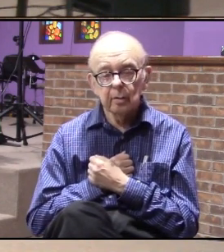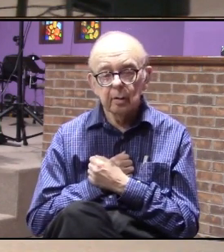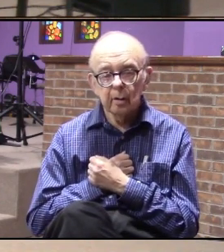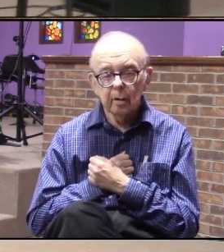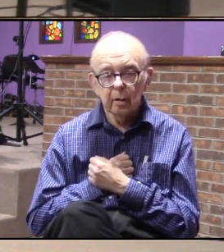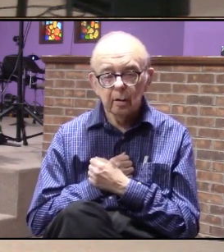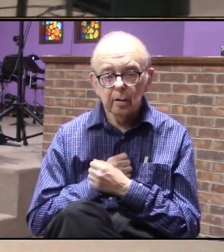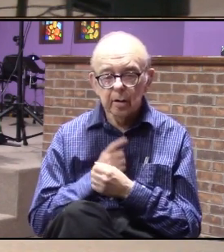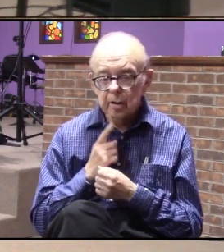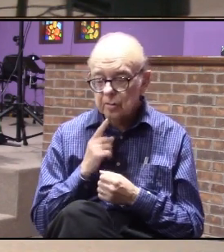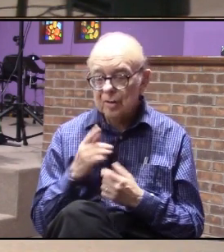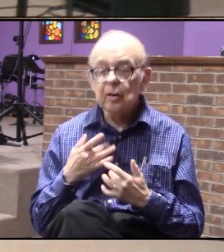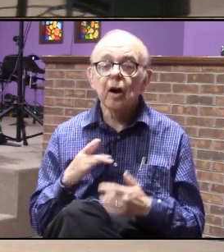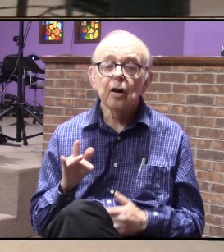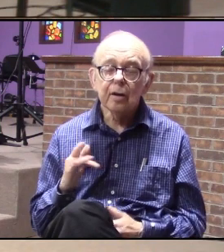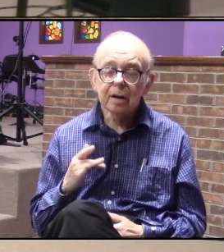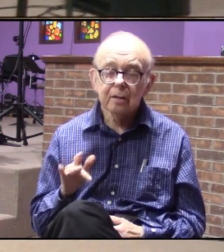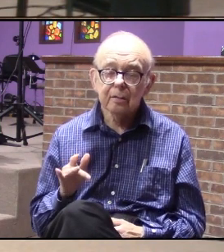was hurting,